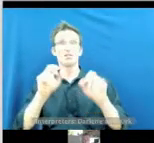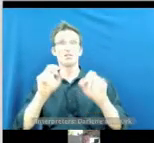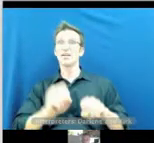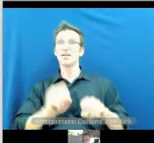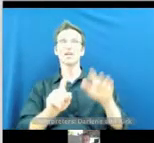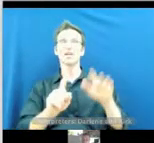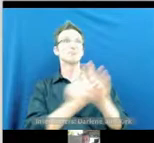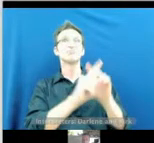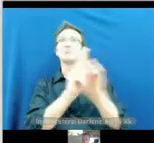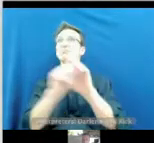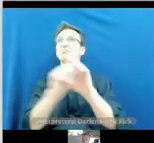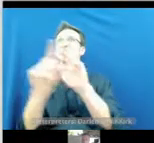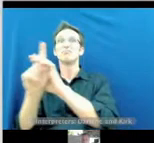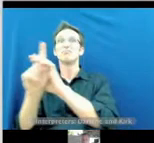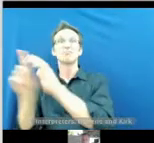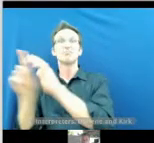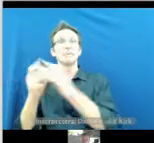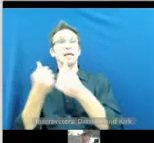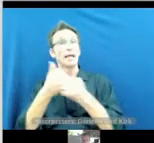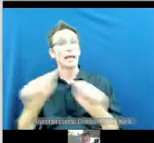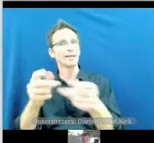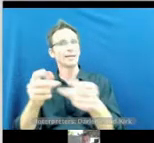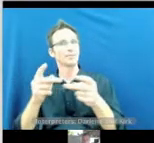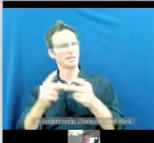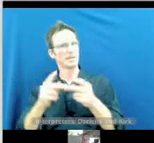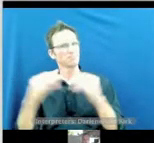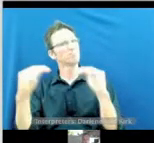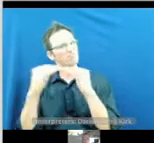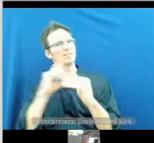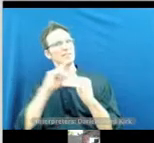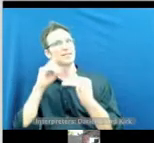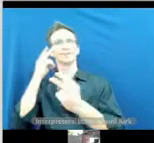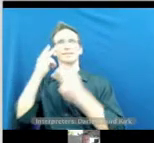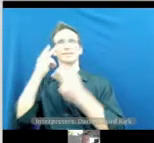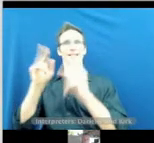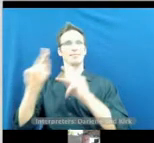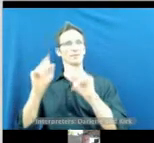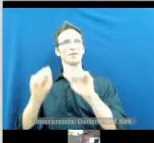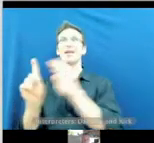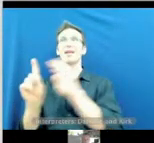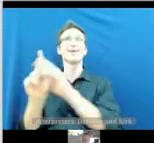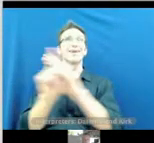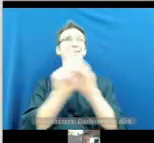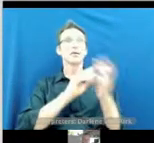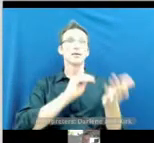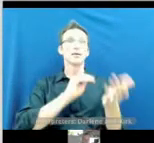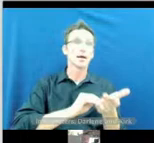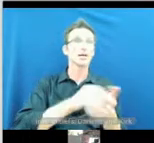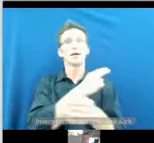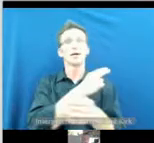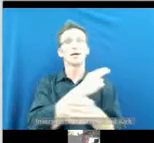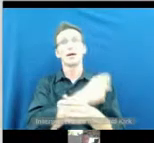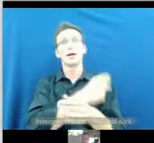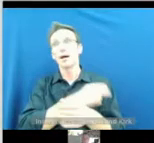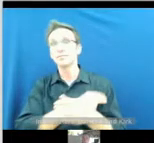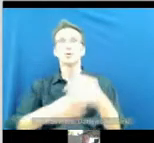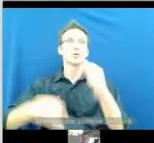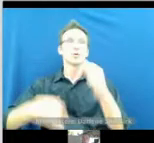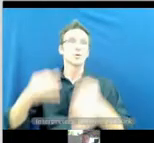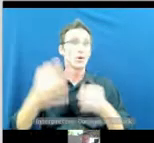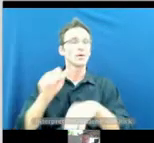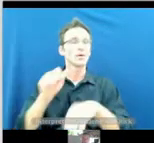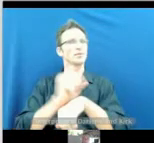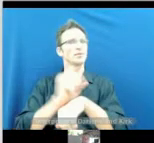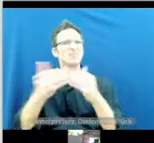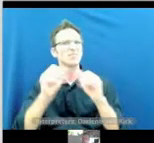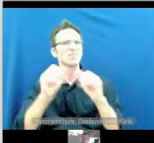or environment that deaf-sighted people do. So we have to start thinking about, well, whatever job you go to,